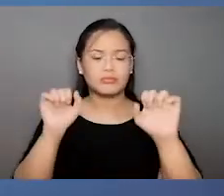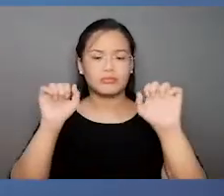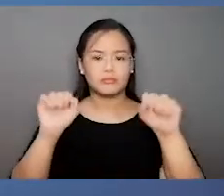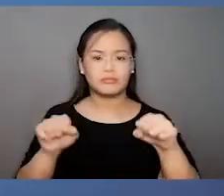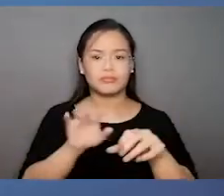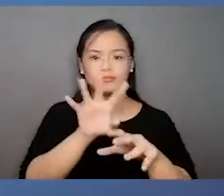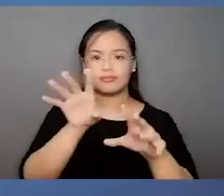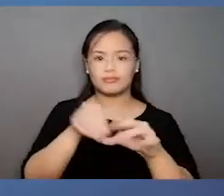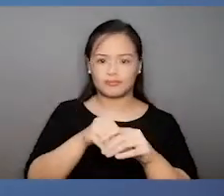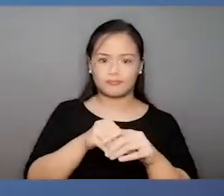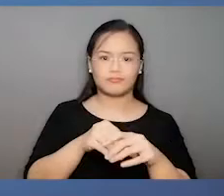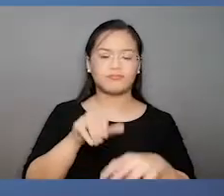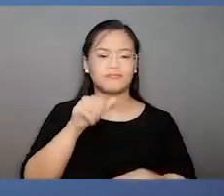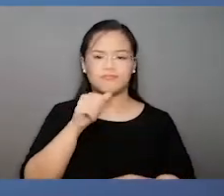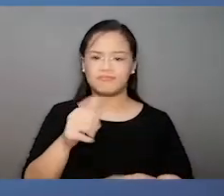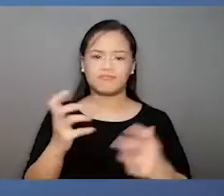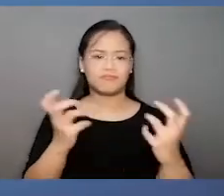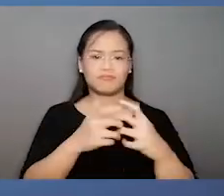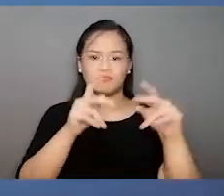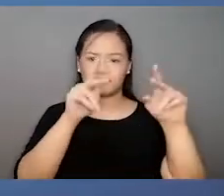degrading treatment.